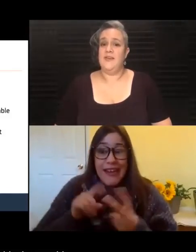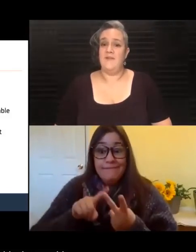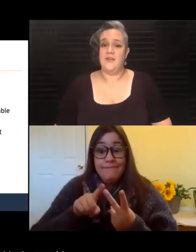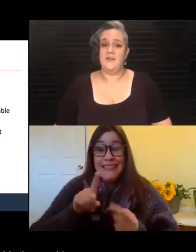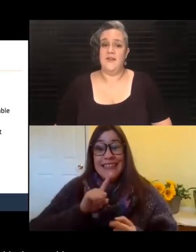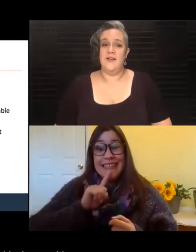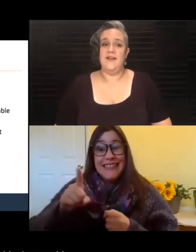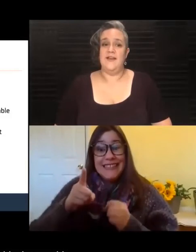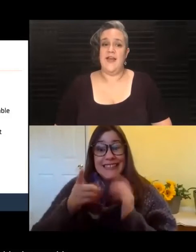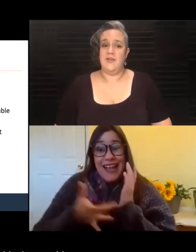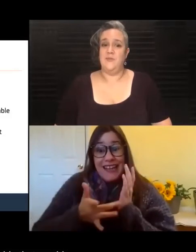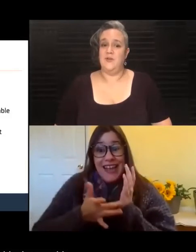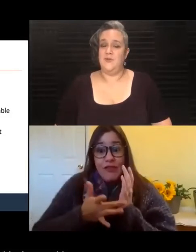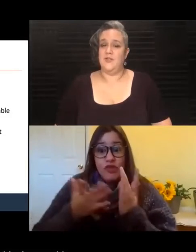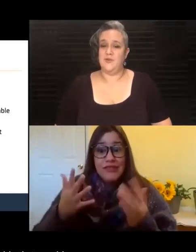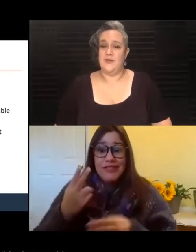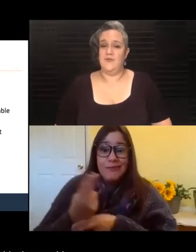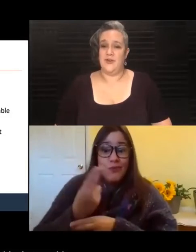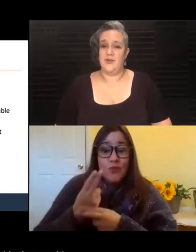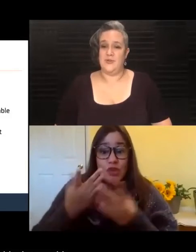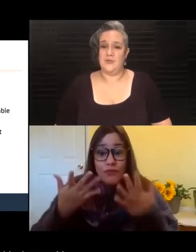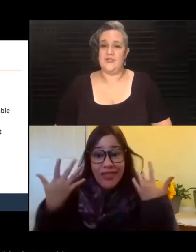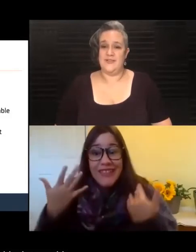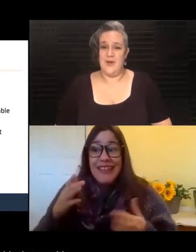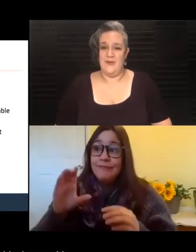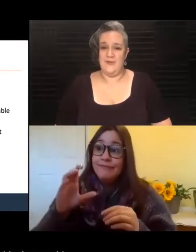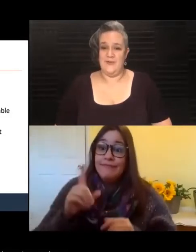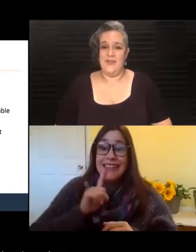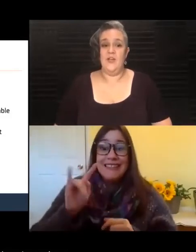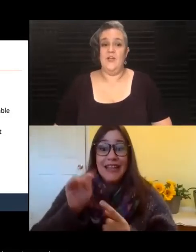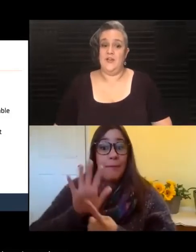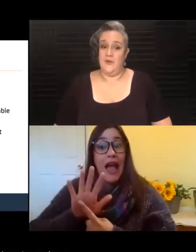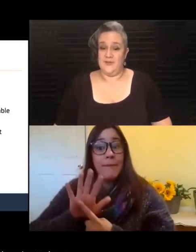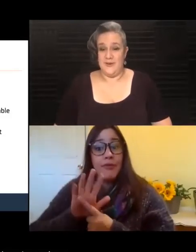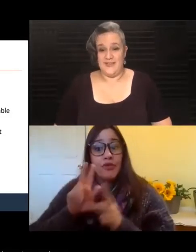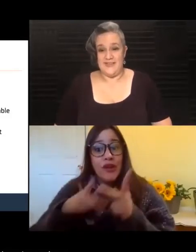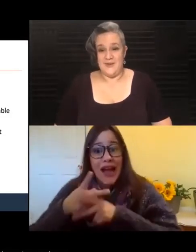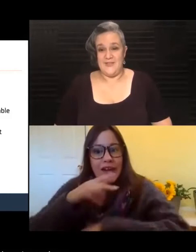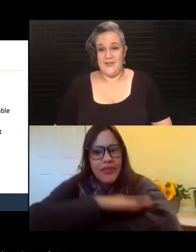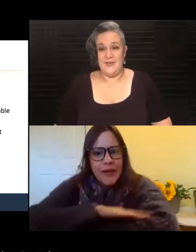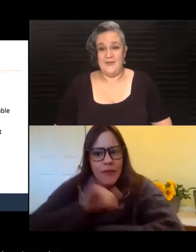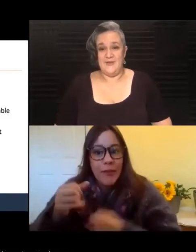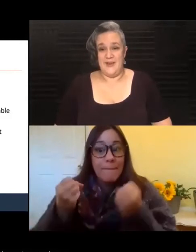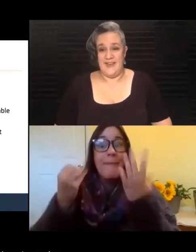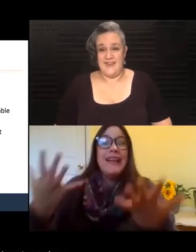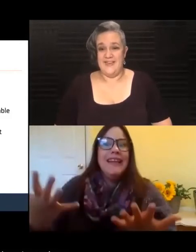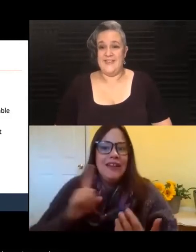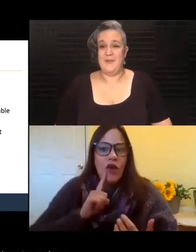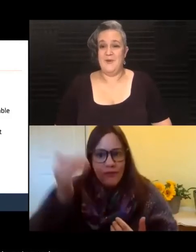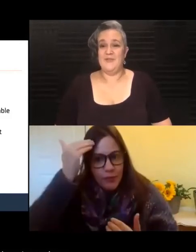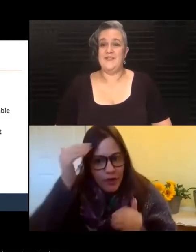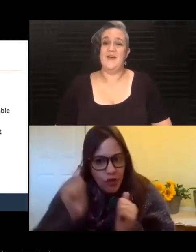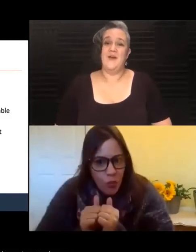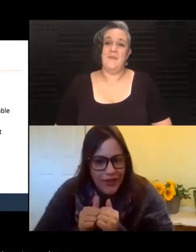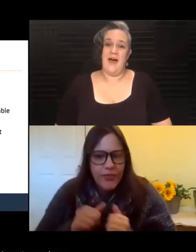would be navigable for screen reader users as well. You also want to consider if it's going to be user-friendly. Some